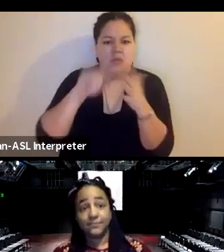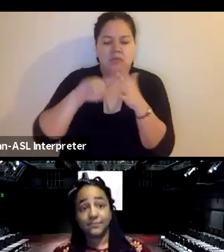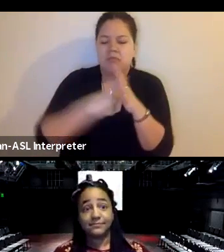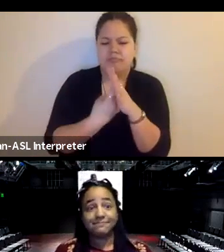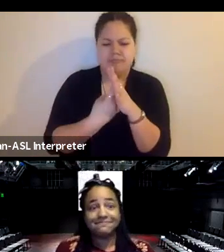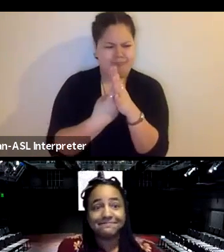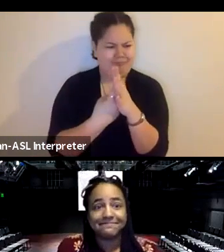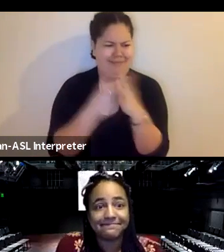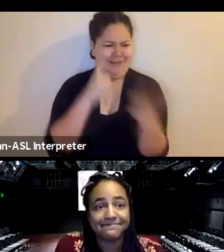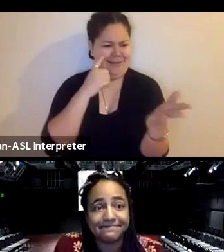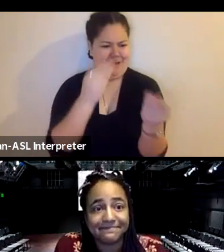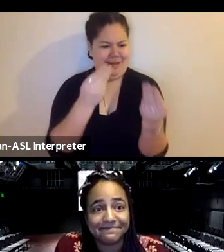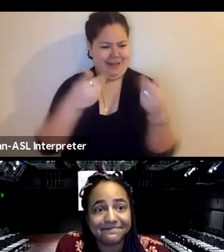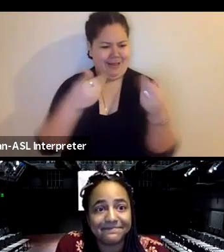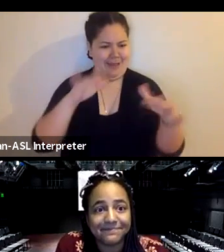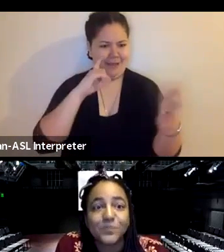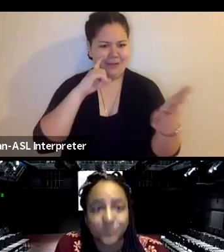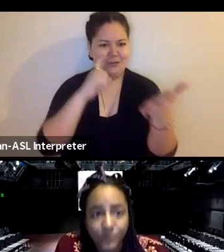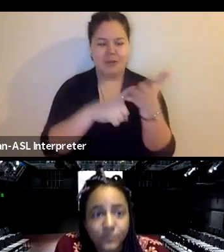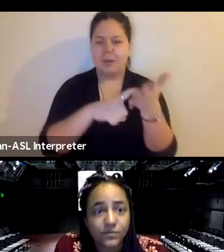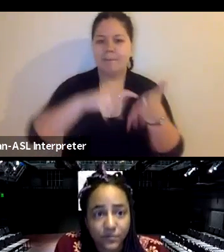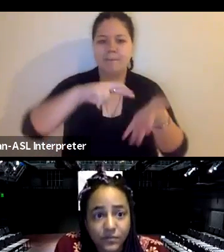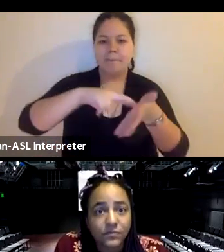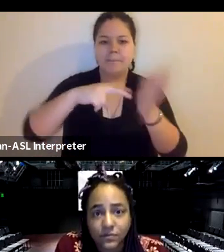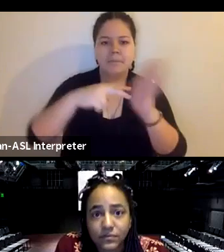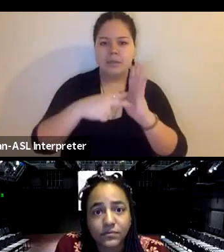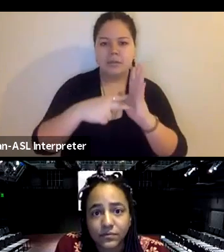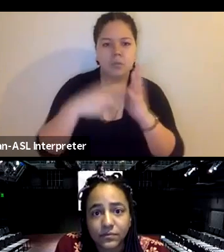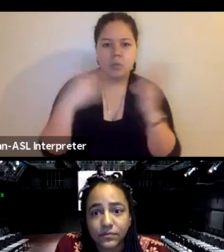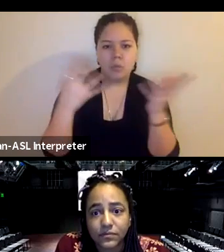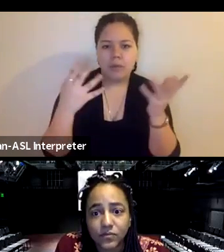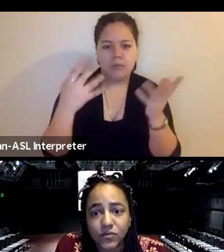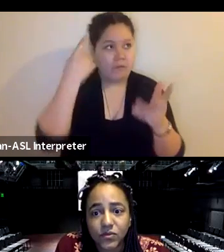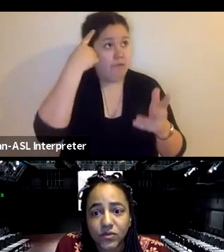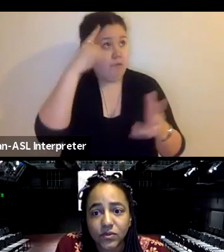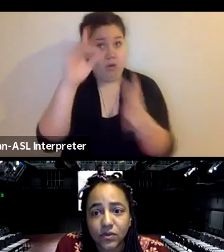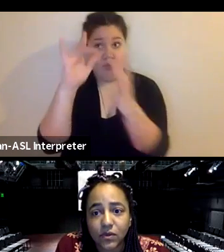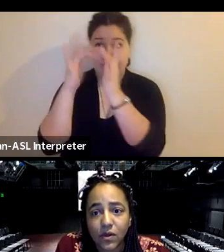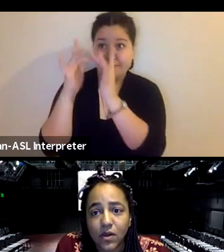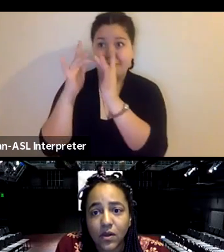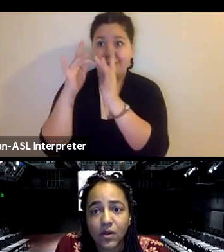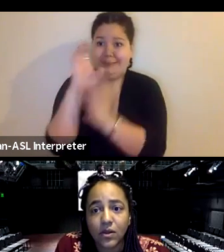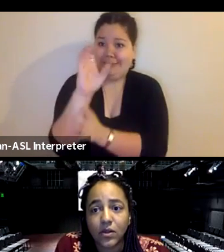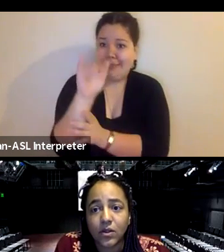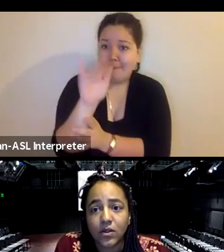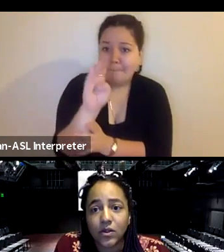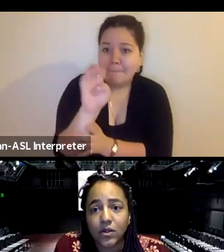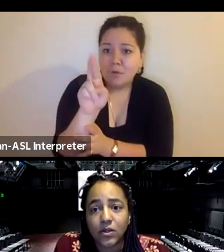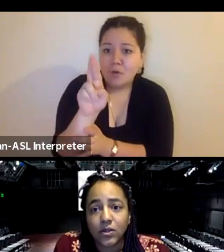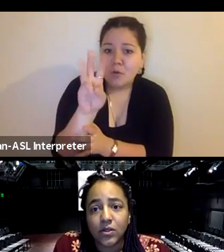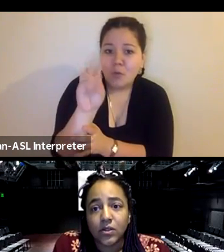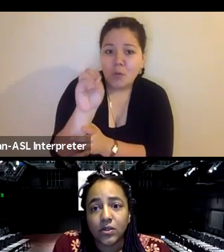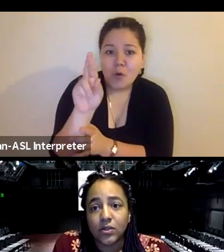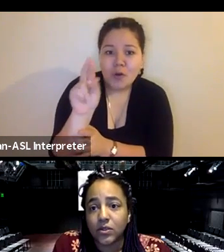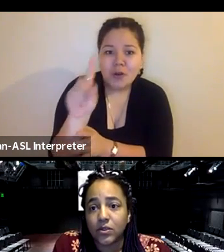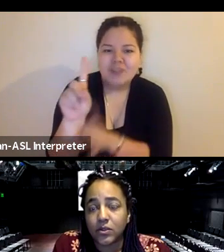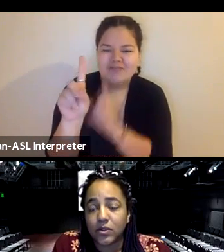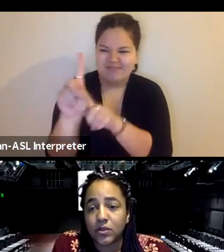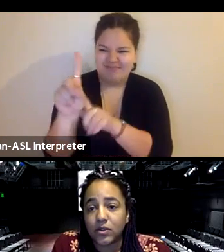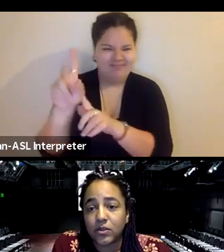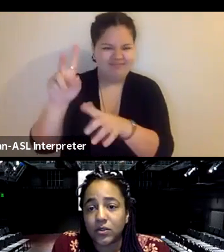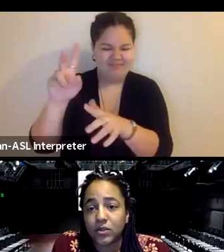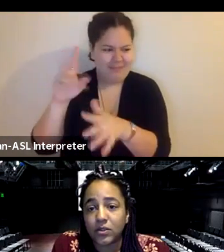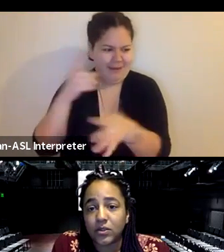in the space of digital cultural cyber world space, and how have we been working with